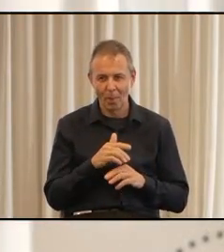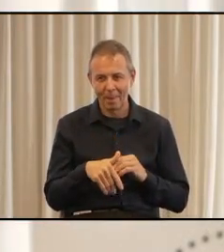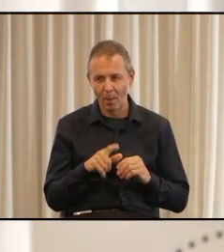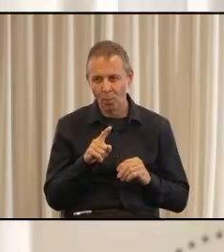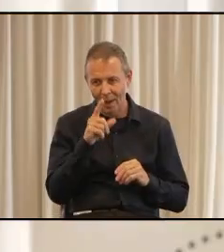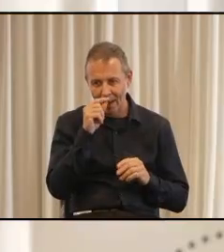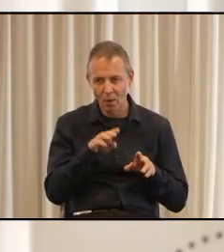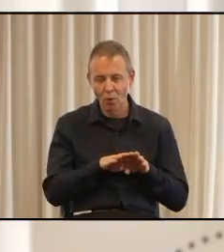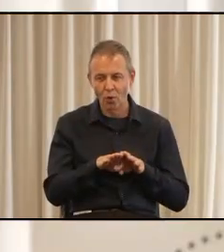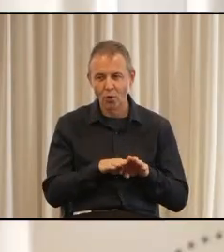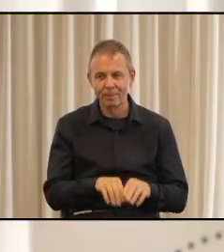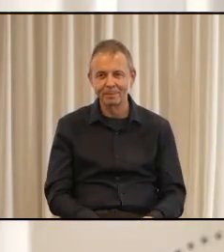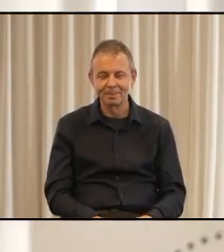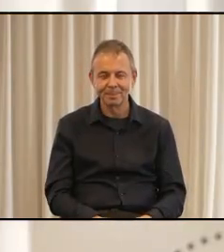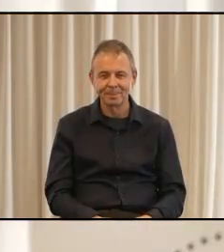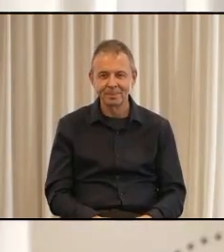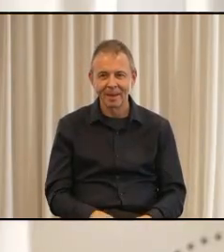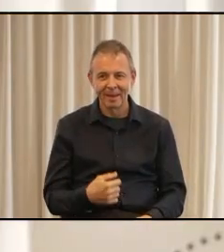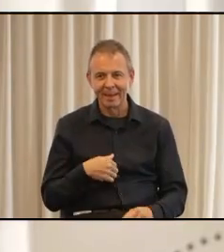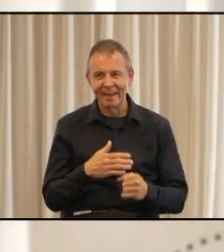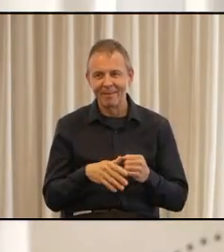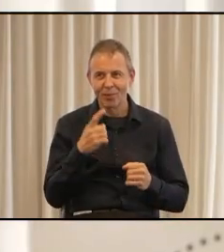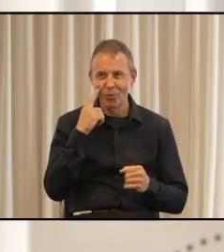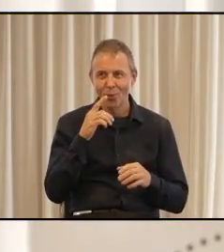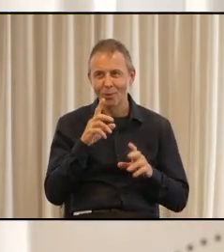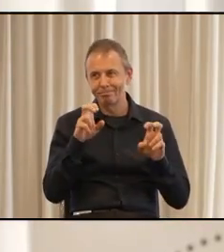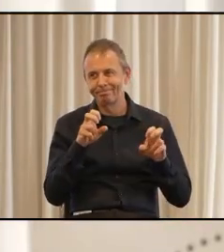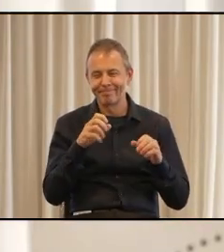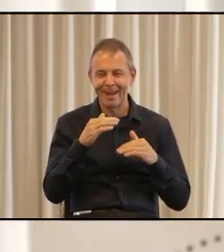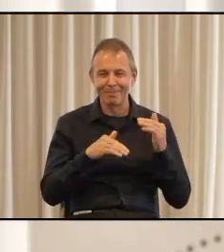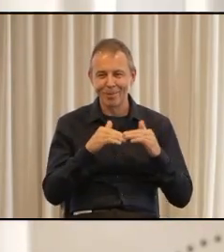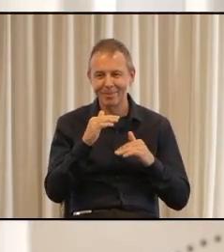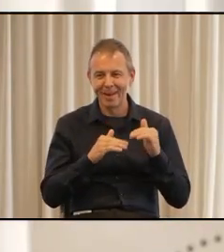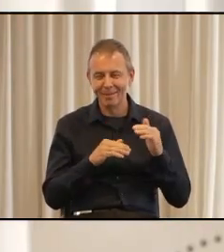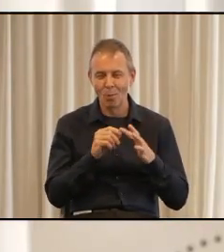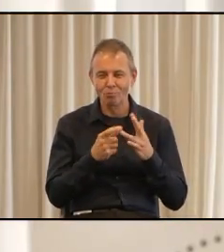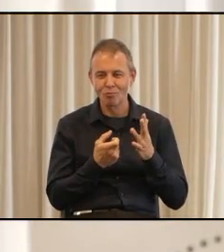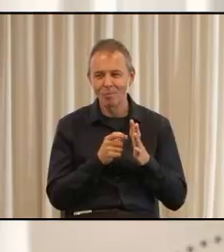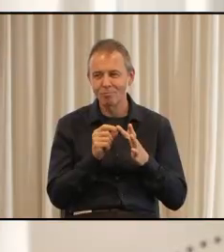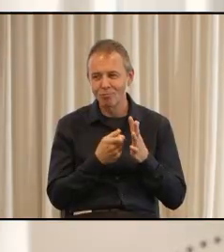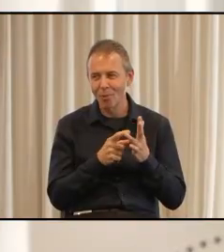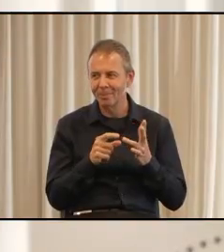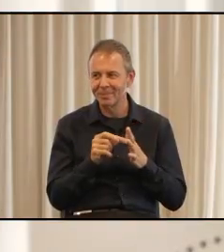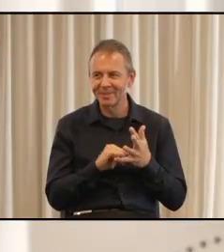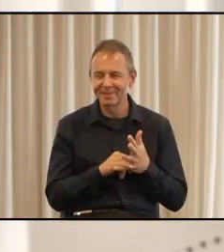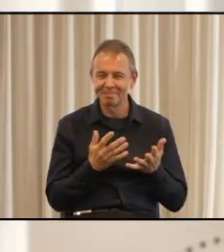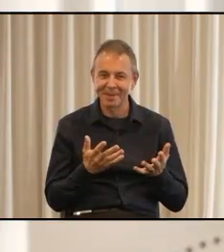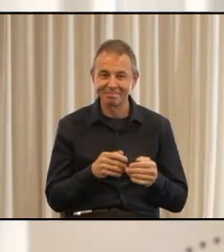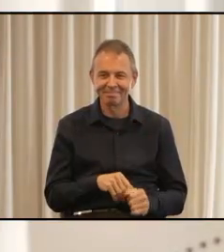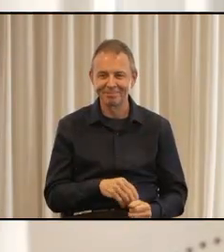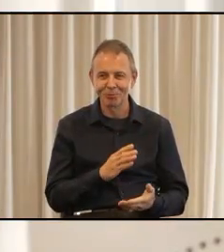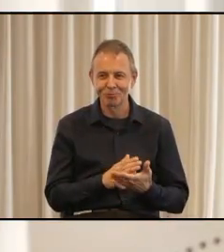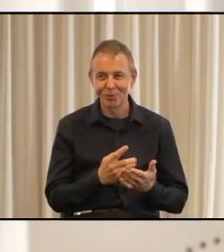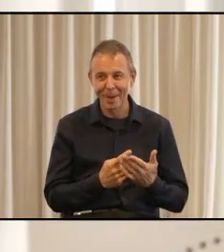Yeah, I never thought we'd be using language like lasagna or prop during some of that, but here we are.